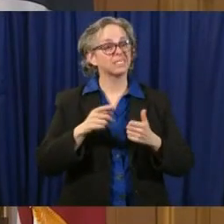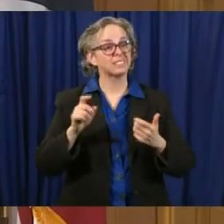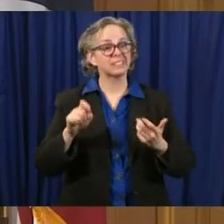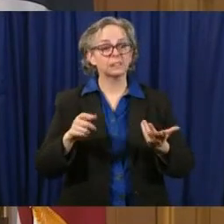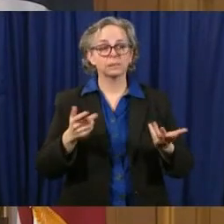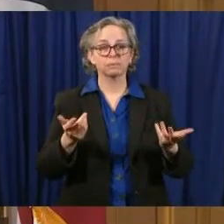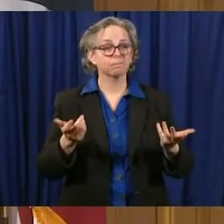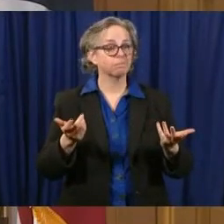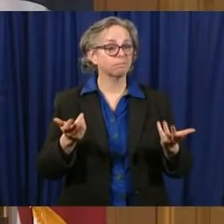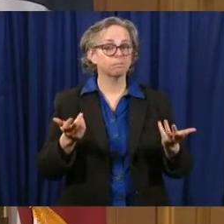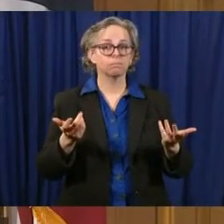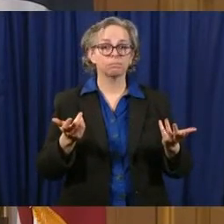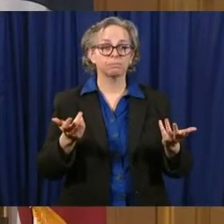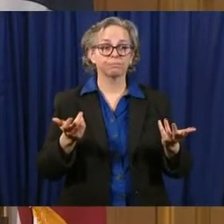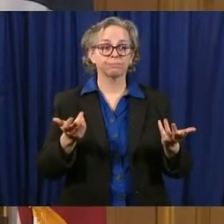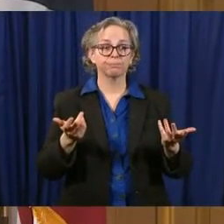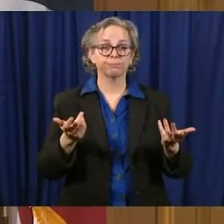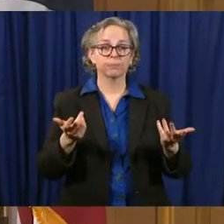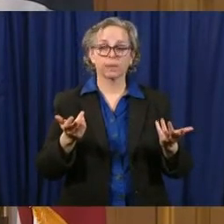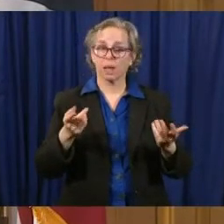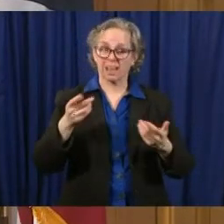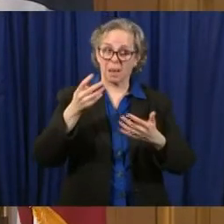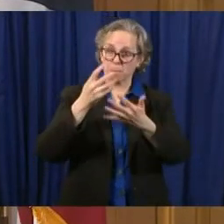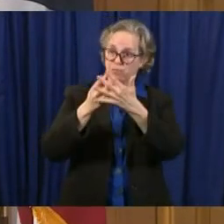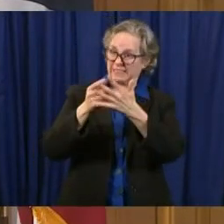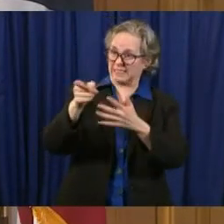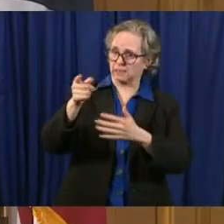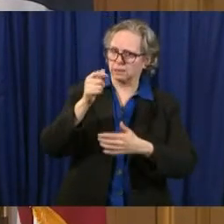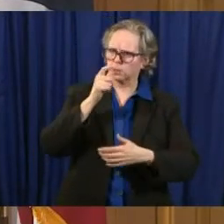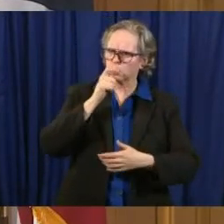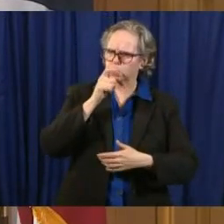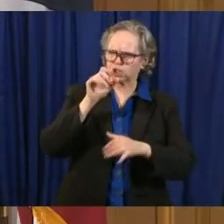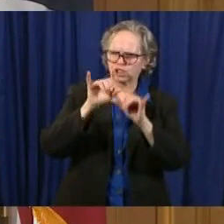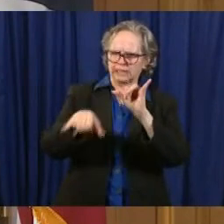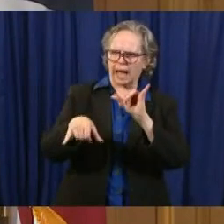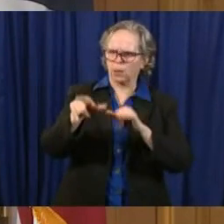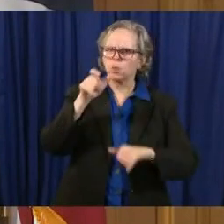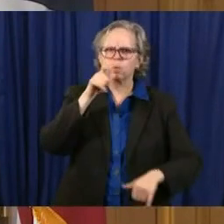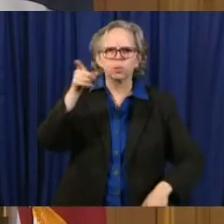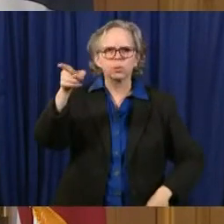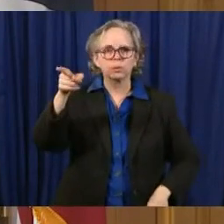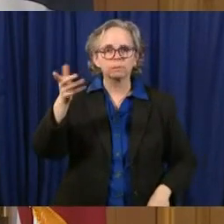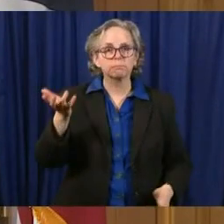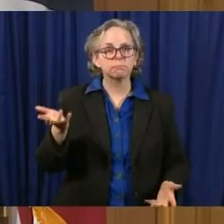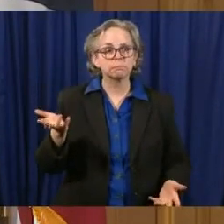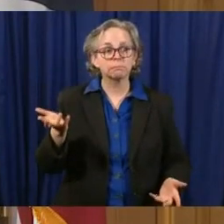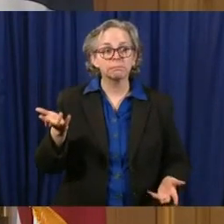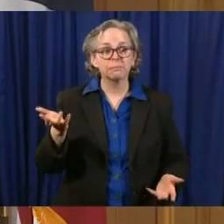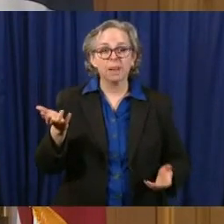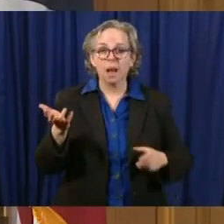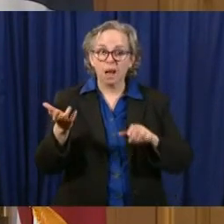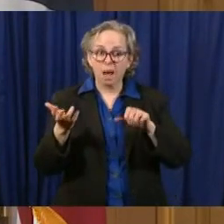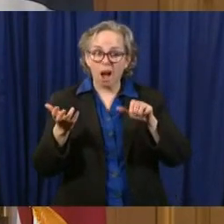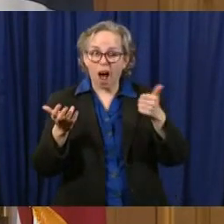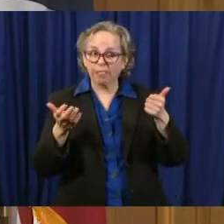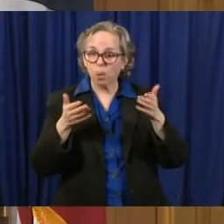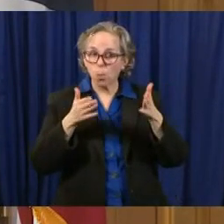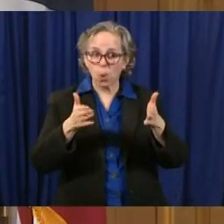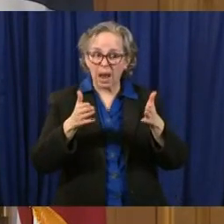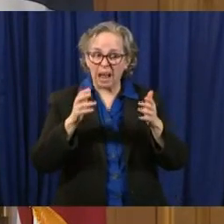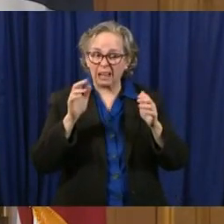And are there other ways of dealing with people who are in prison? And so